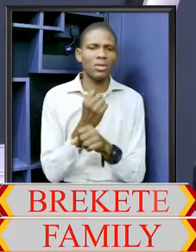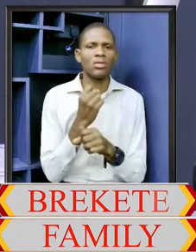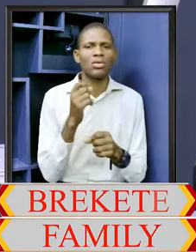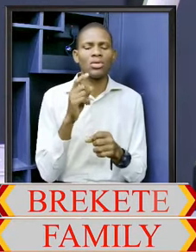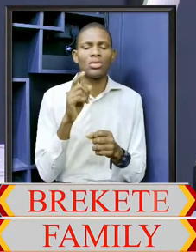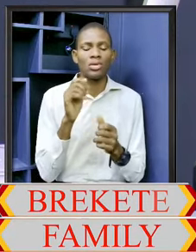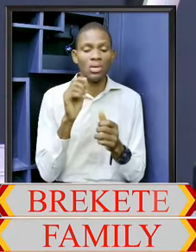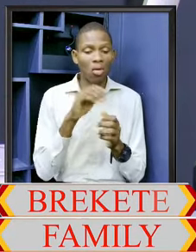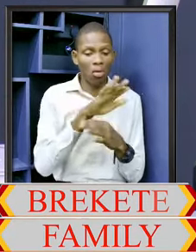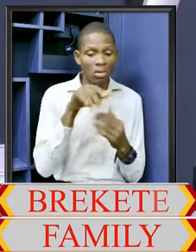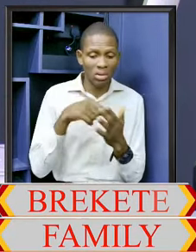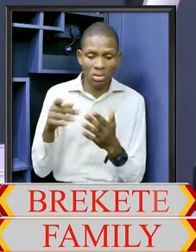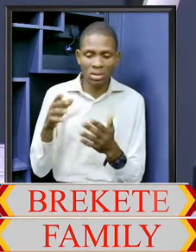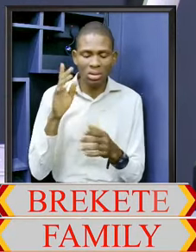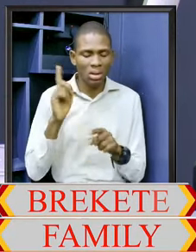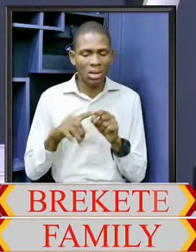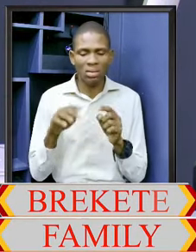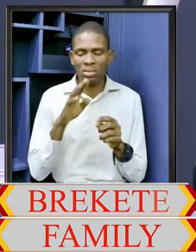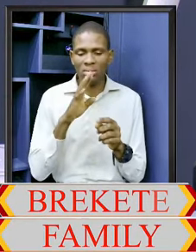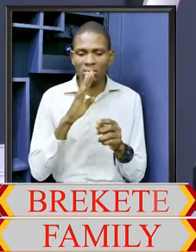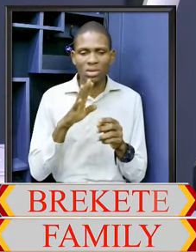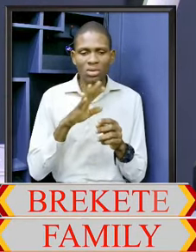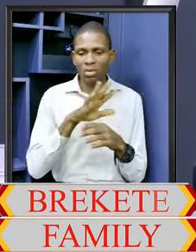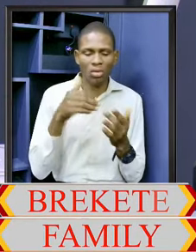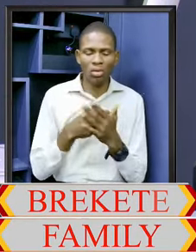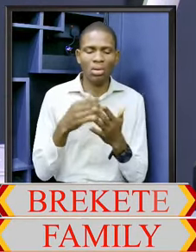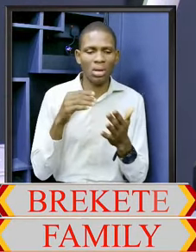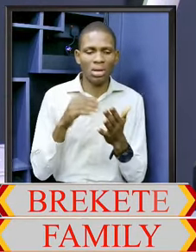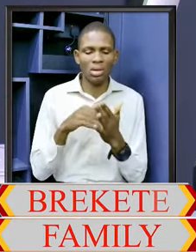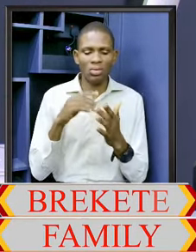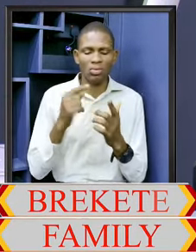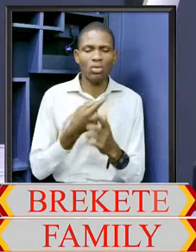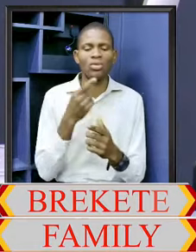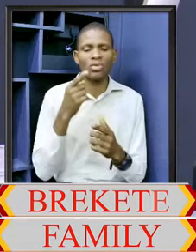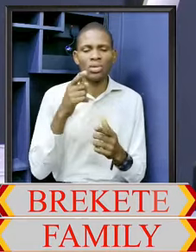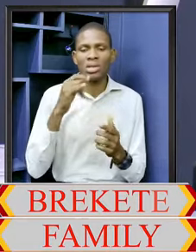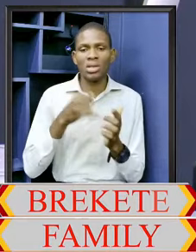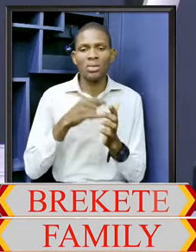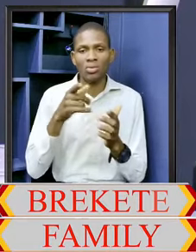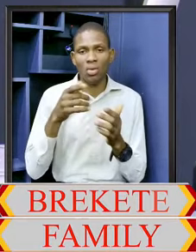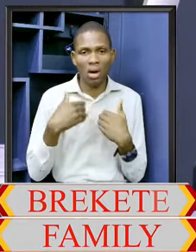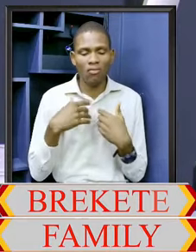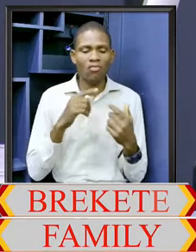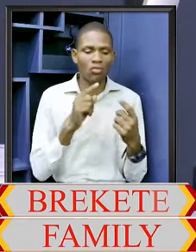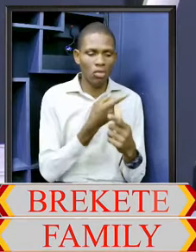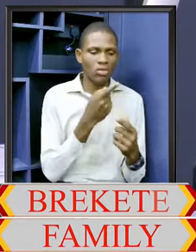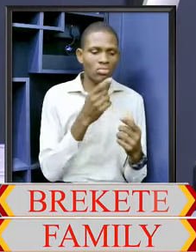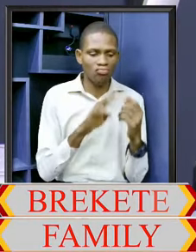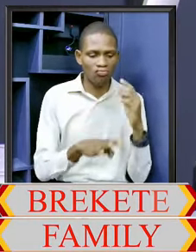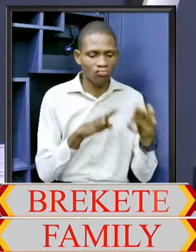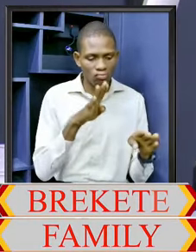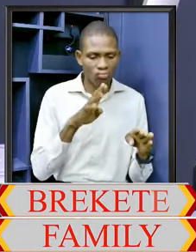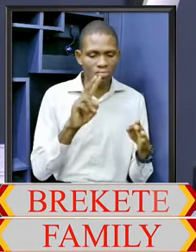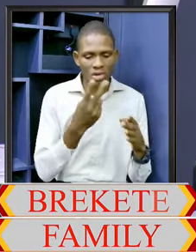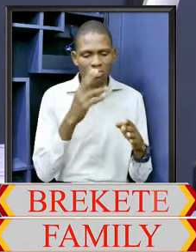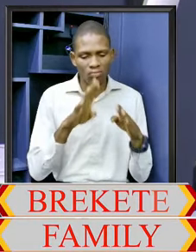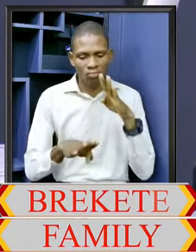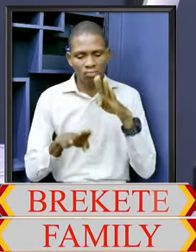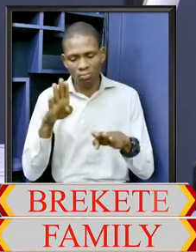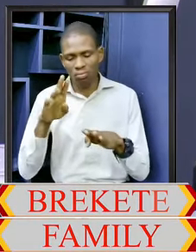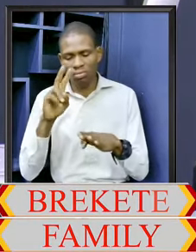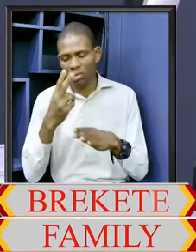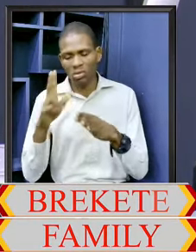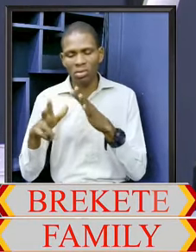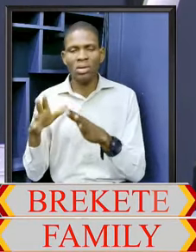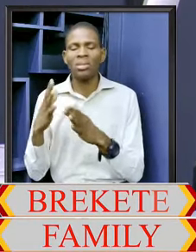one reversal. You go get step one, step two, step three, step four. Some of the steps will be, say, cut off from